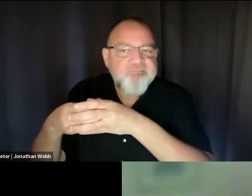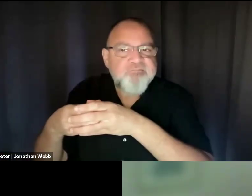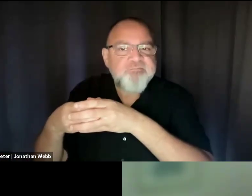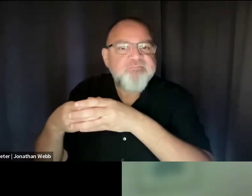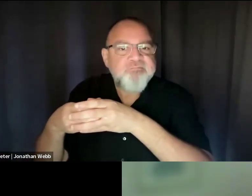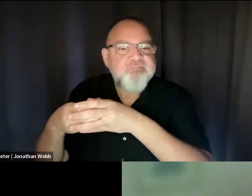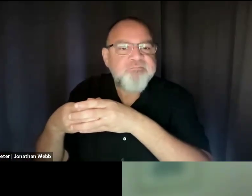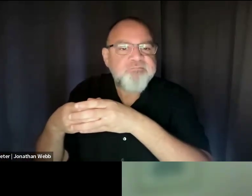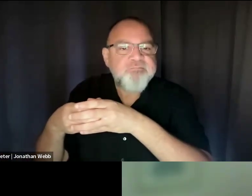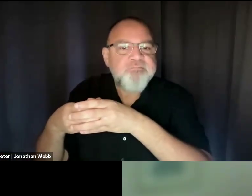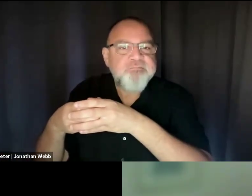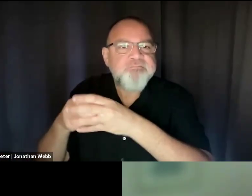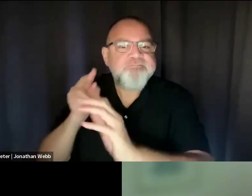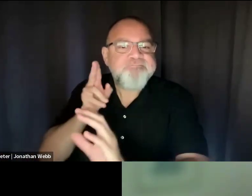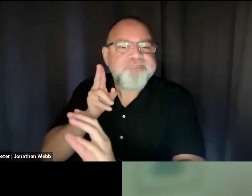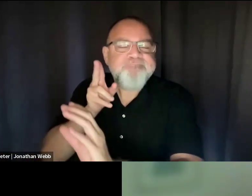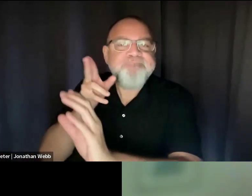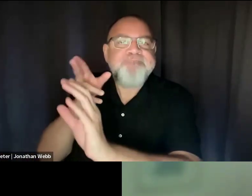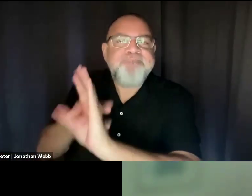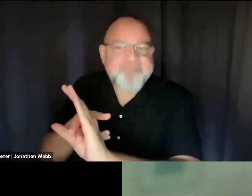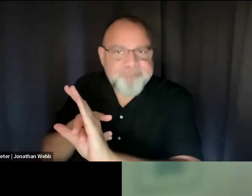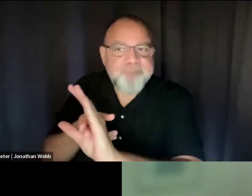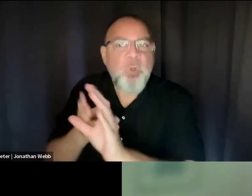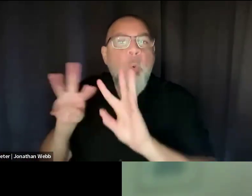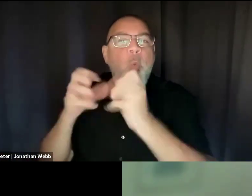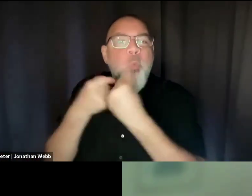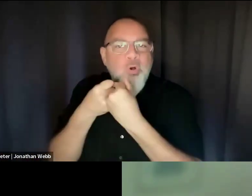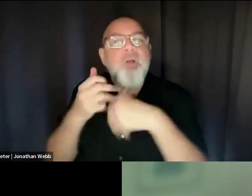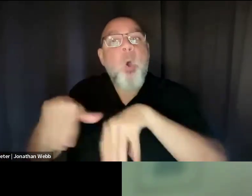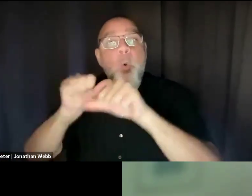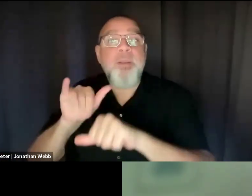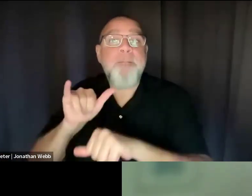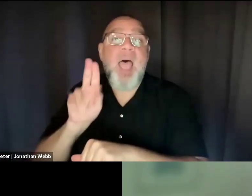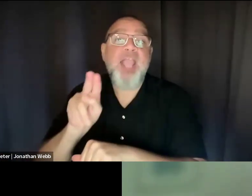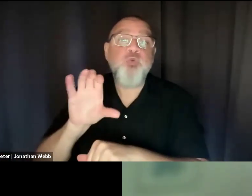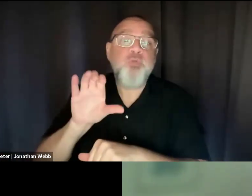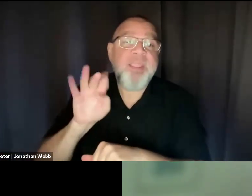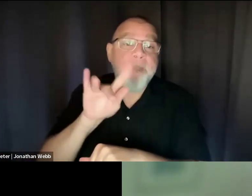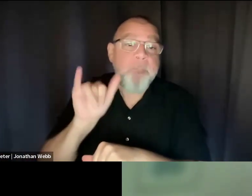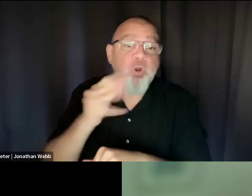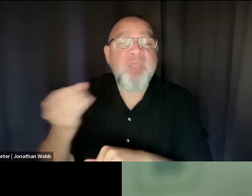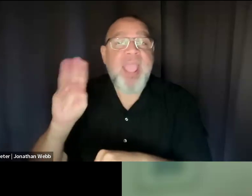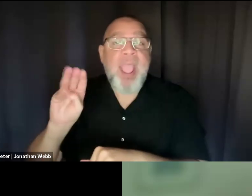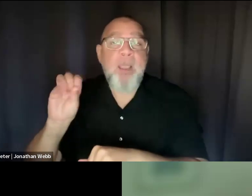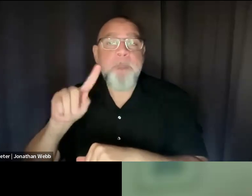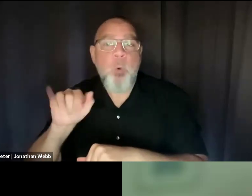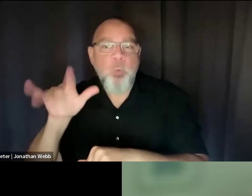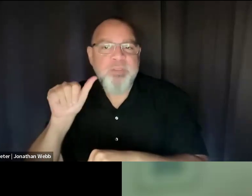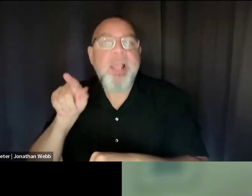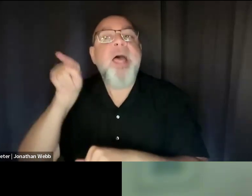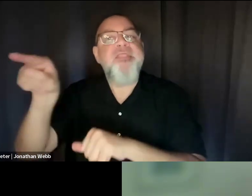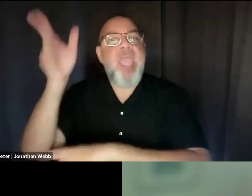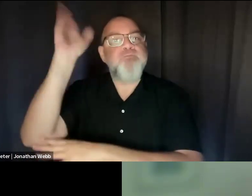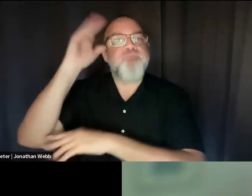by Mozilla and UC Berkeley on open source and how we use open source technology and how that can be, of benefit